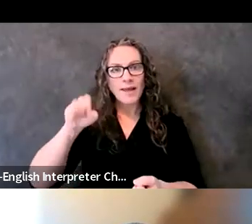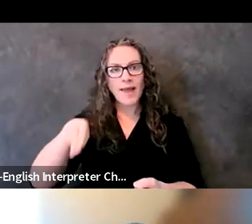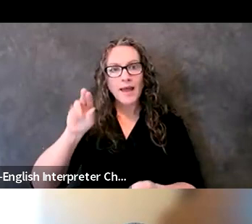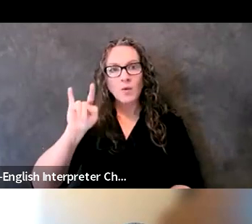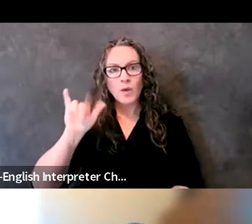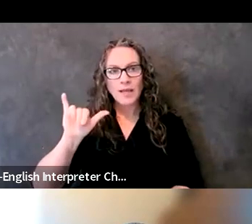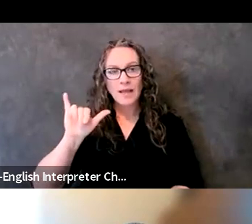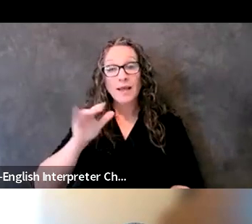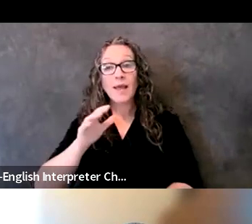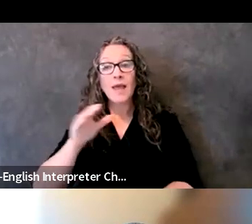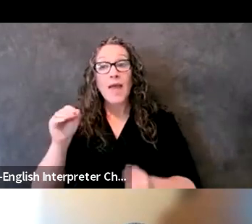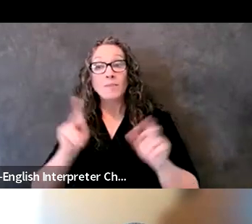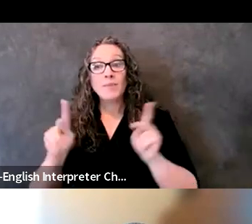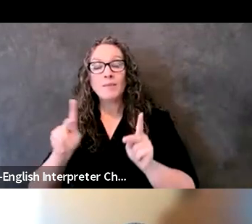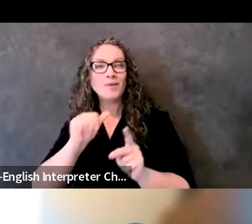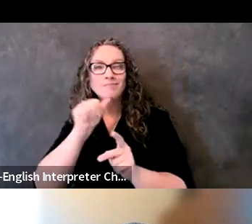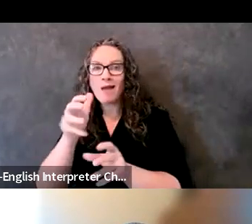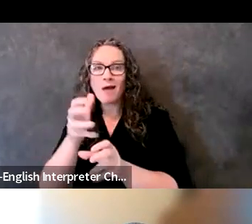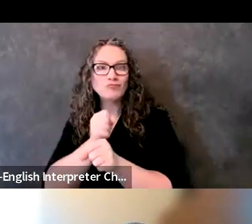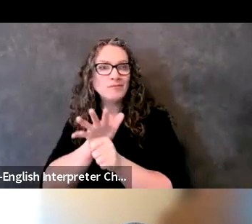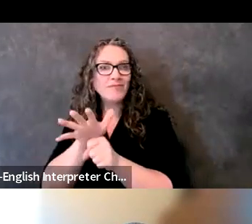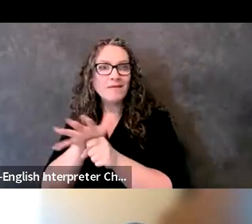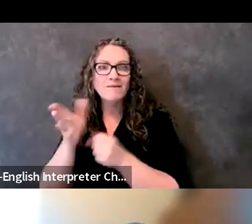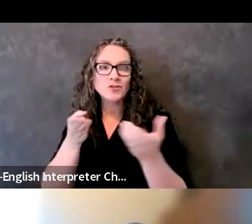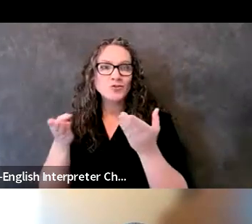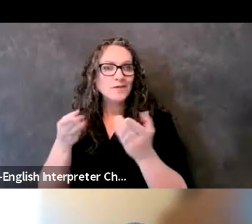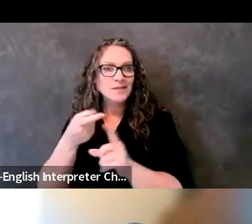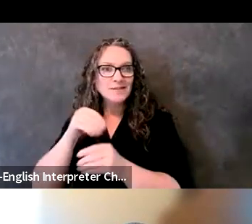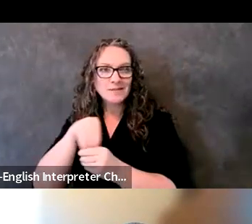are underserved in our communities. So